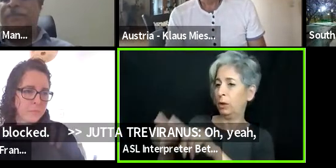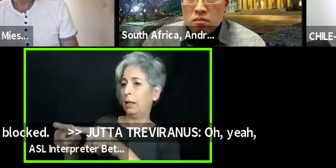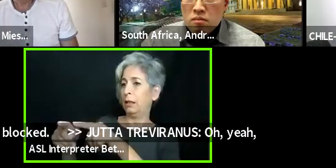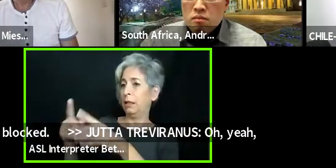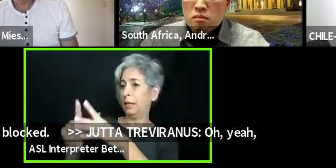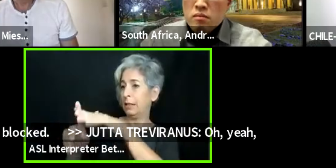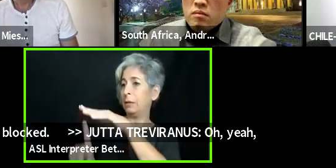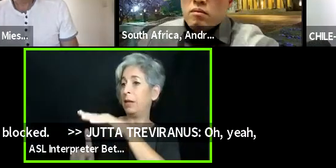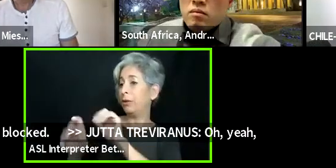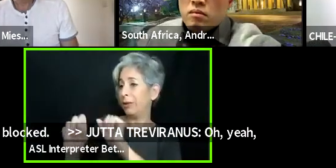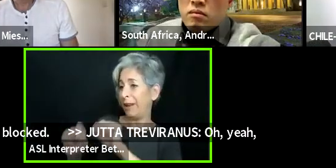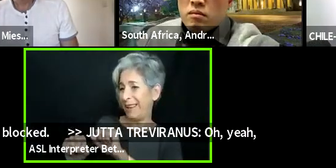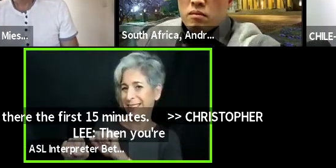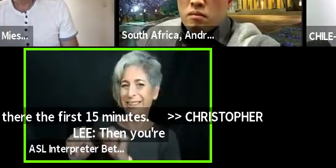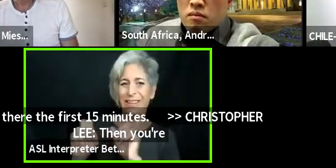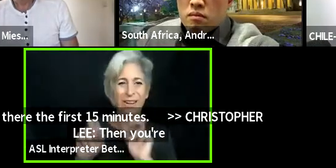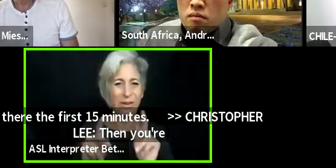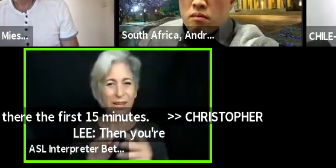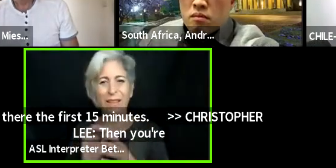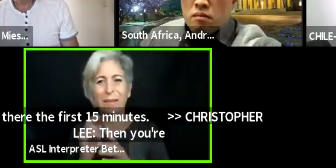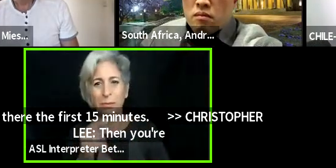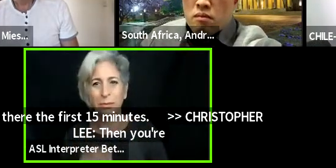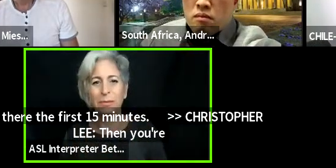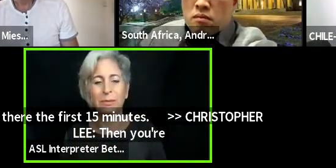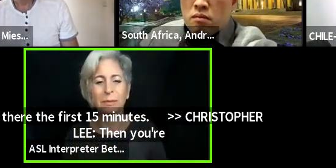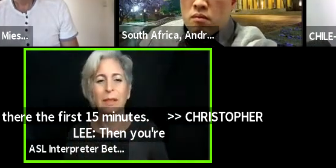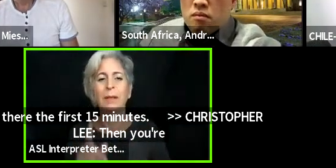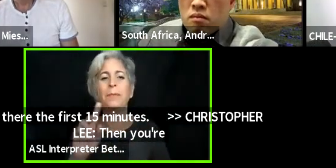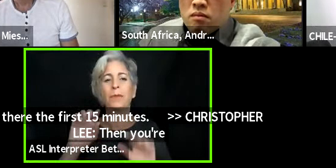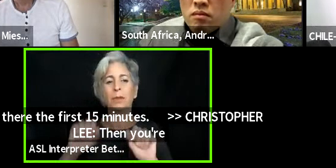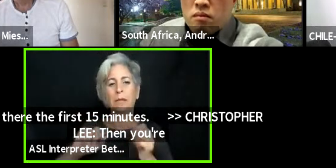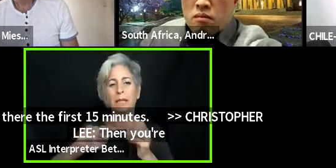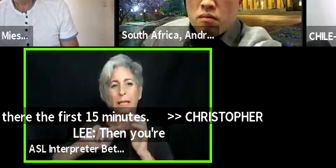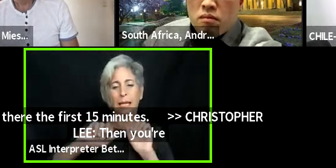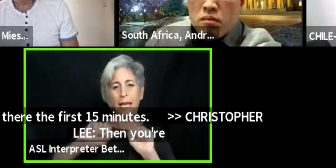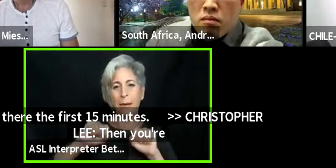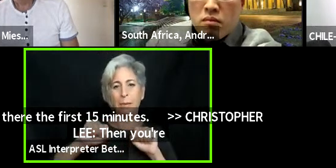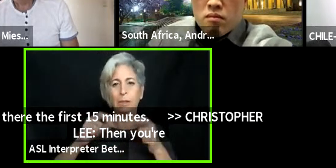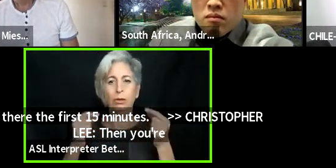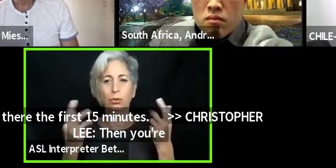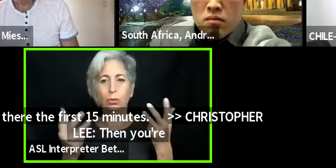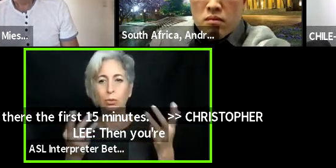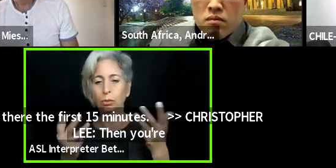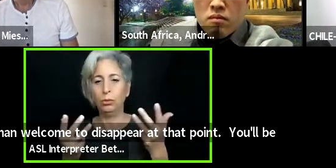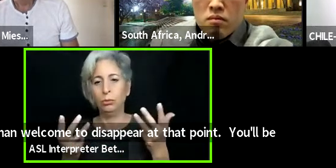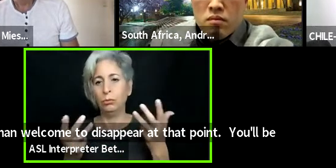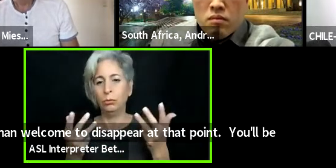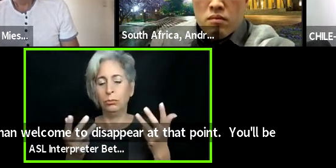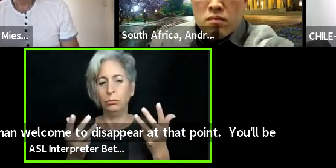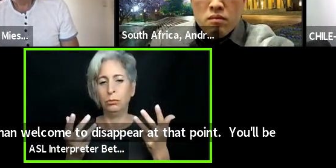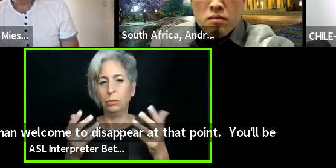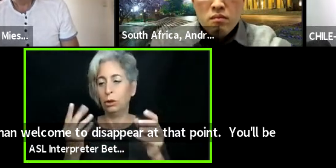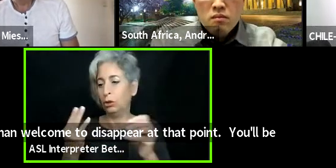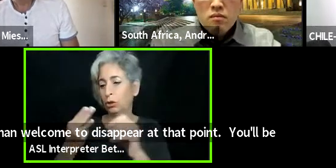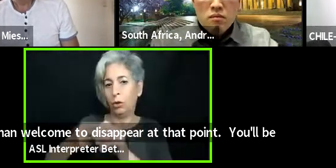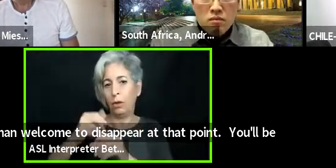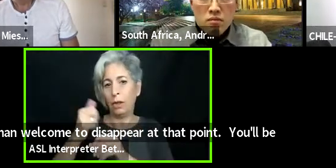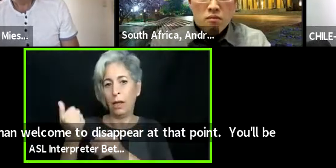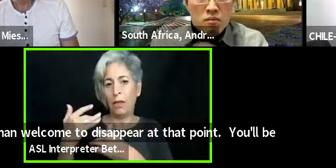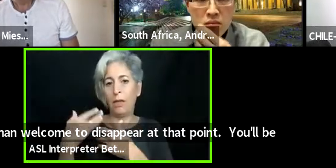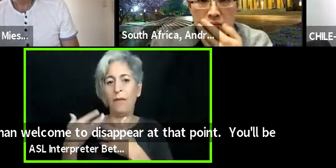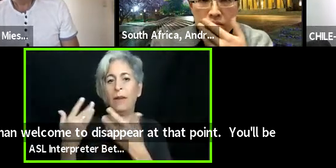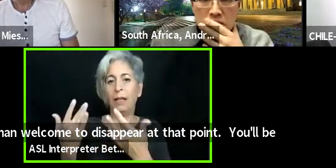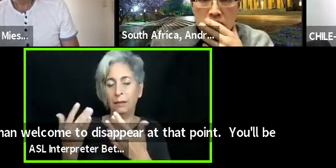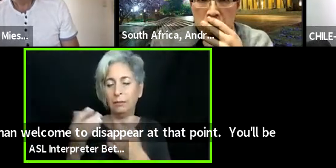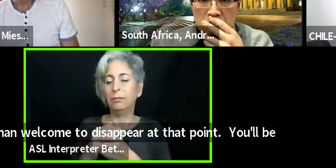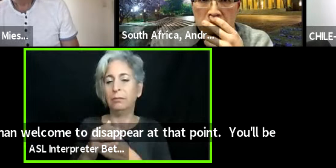to disappear. Okay. At that point. You'll be able to kind of go join the other event.